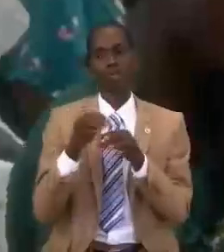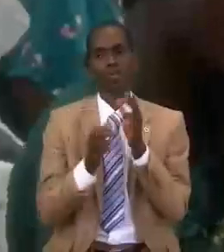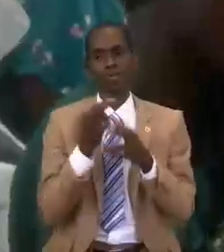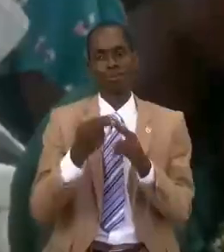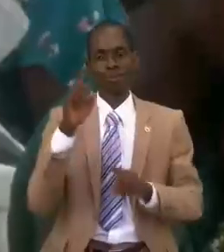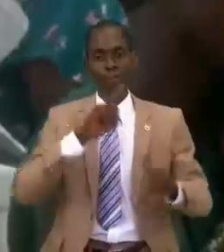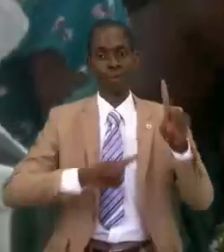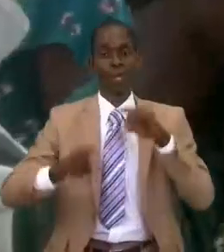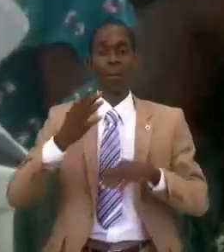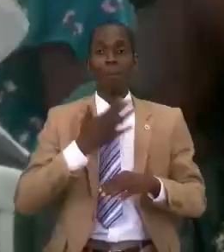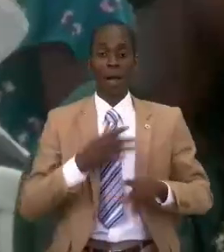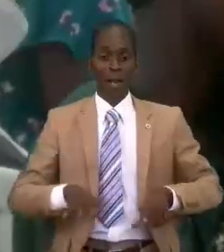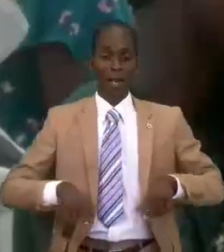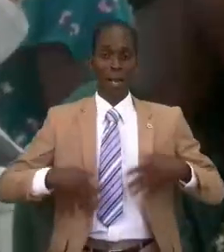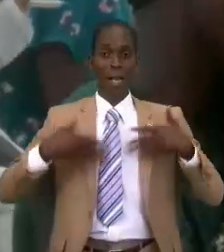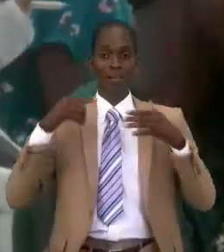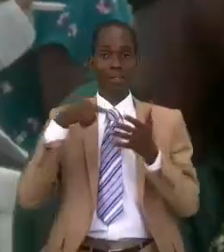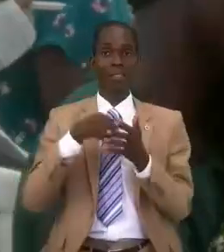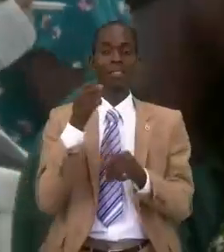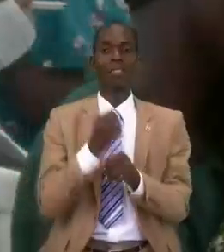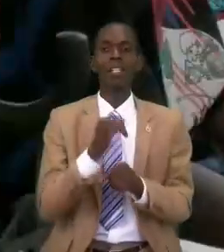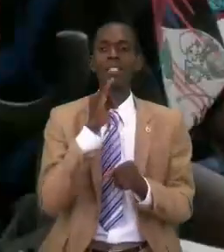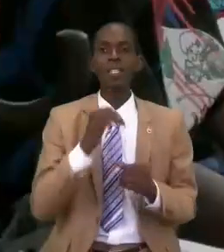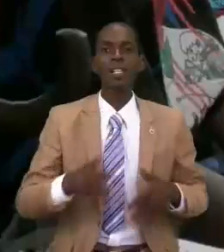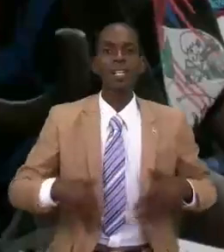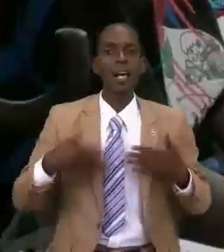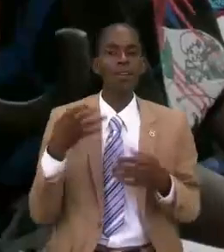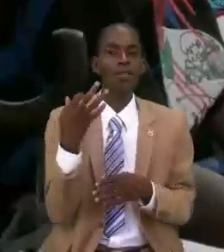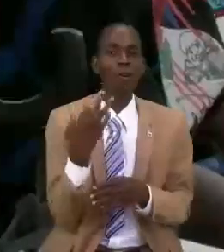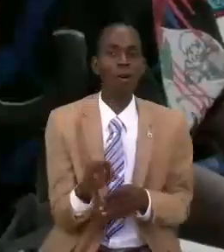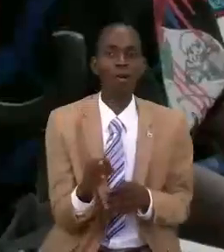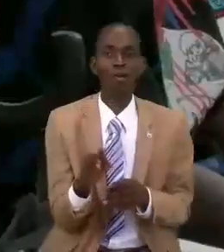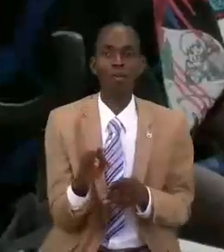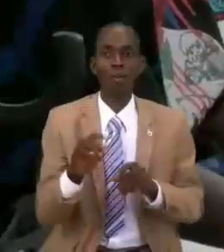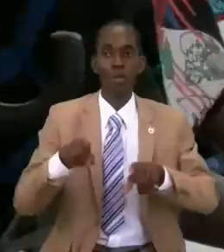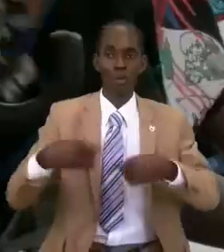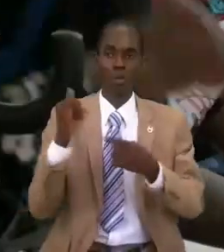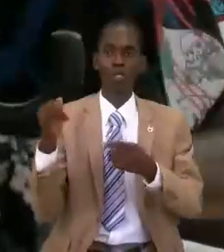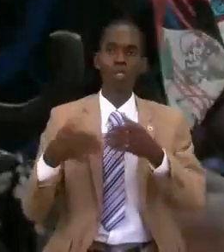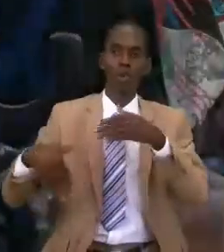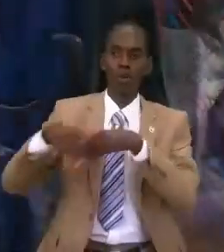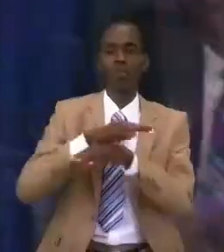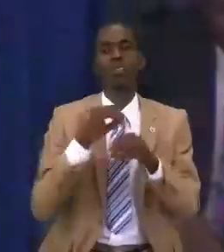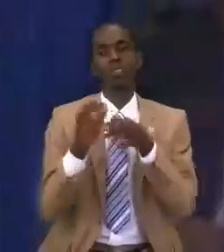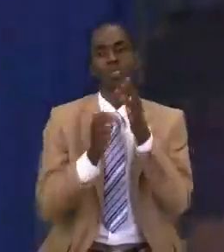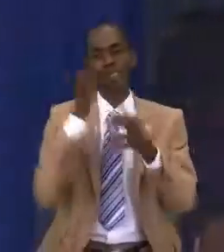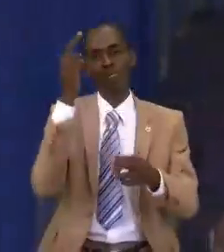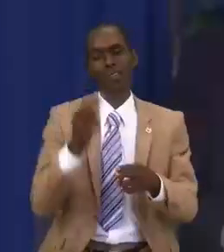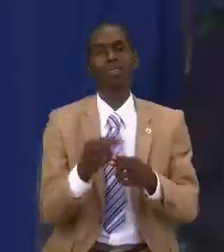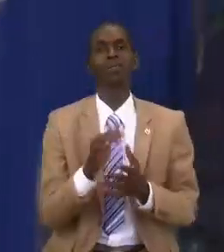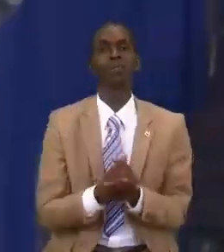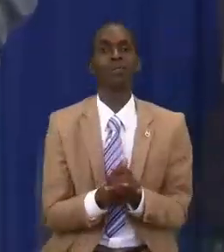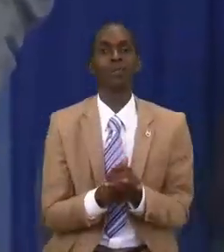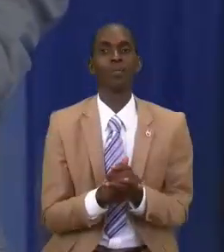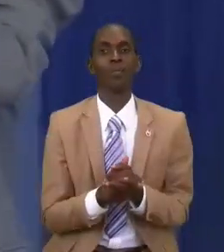this year is a life of going over. Pharaoh thought, the army